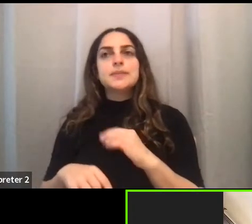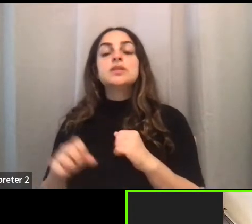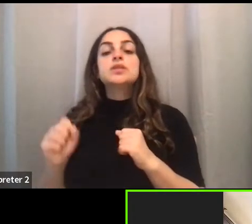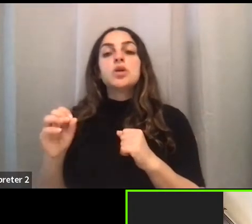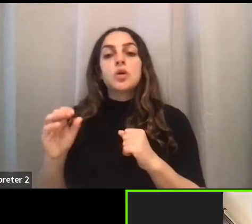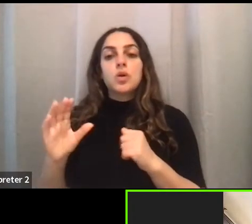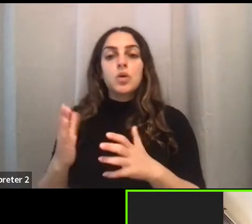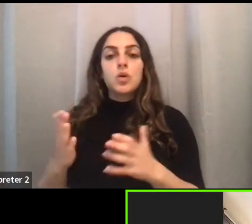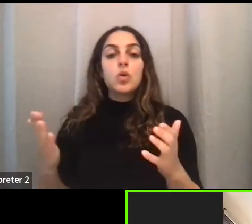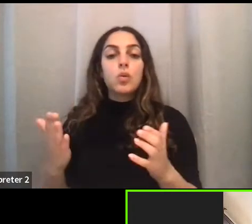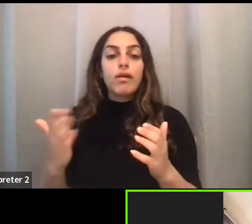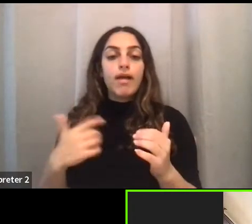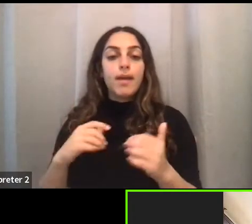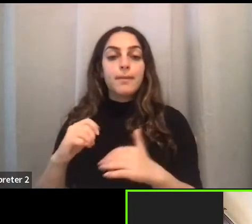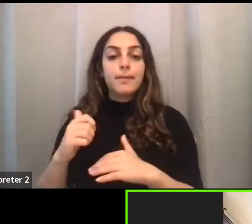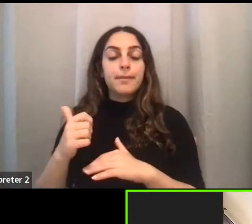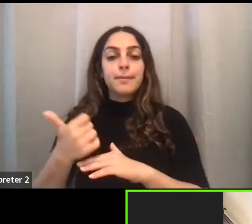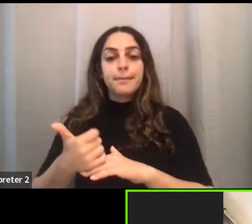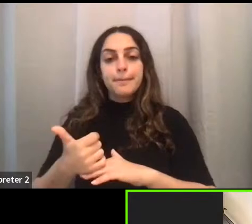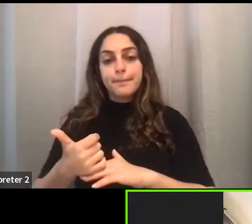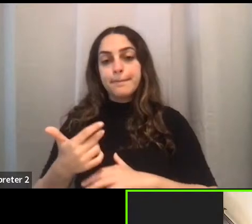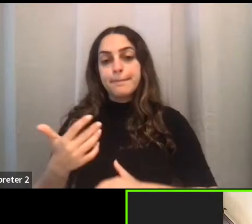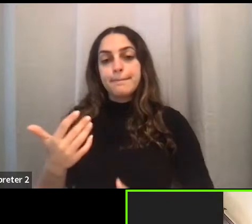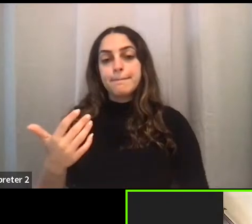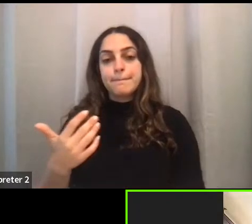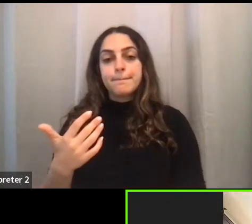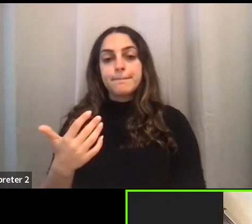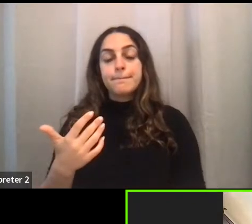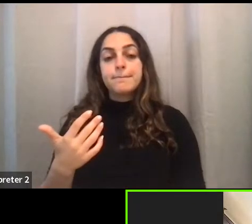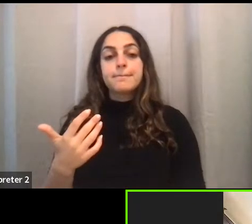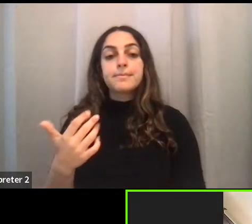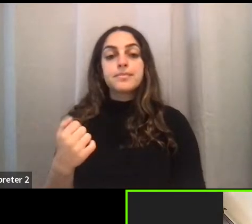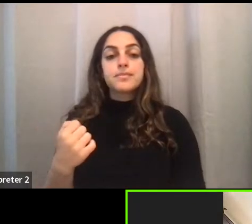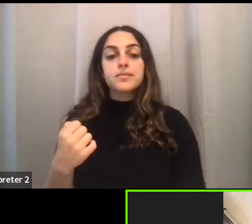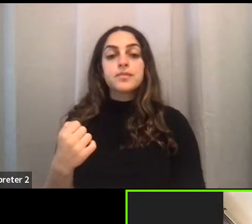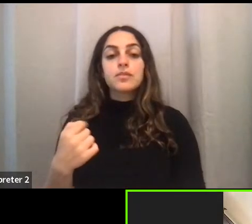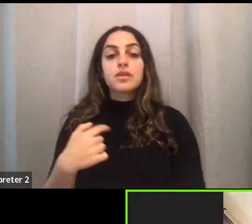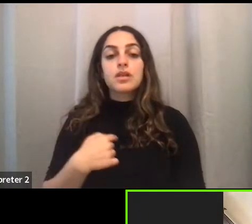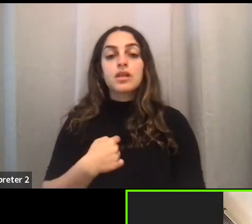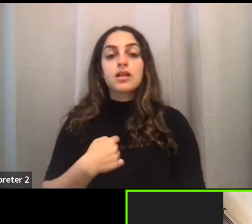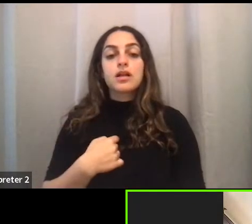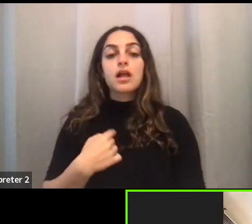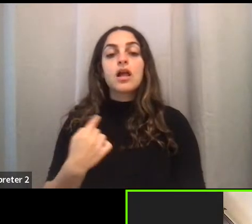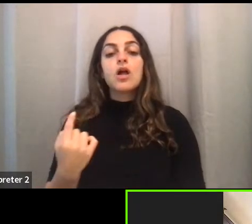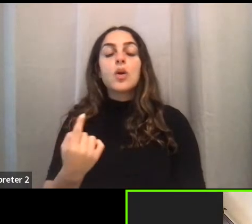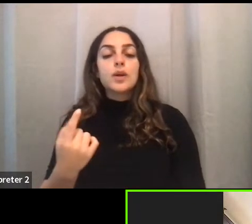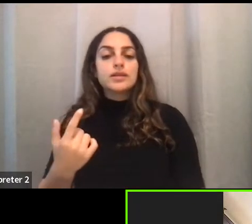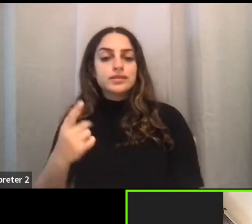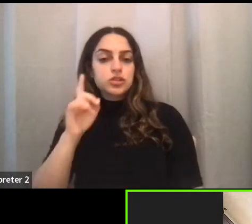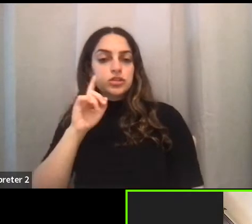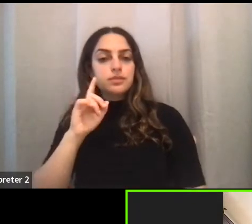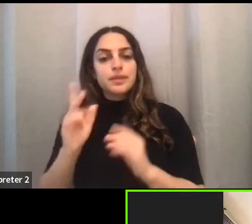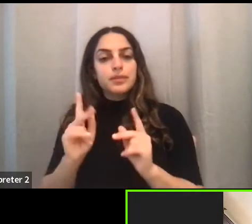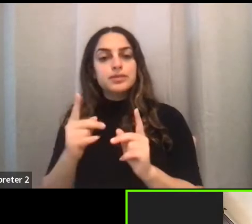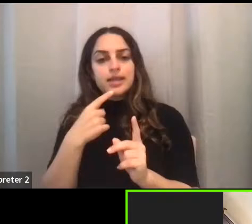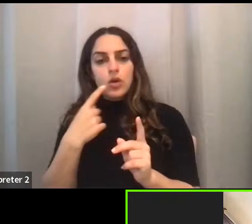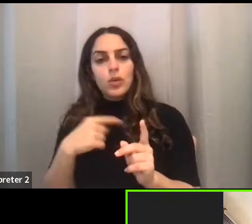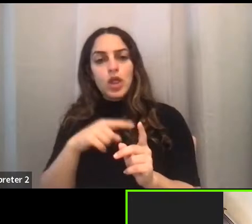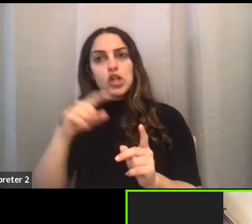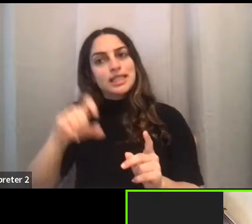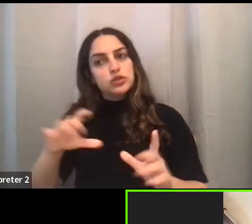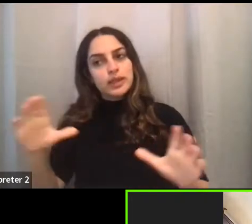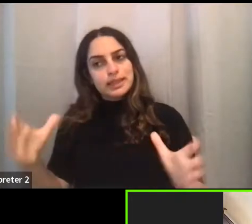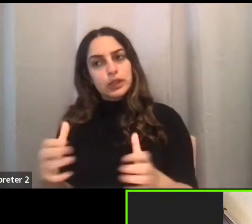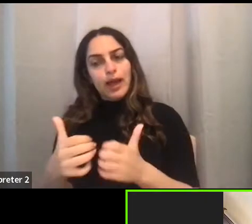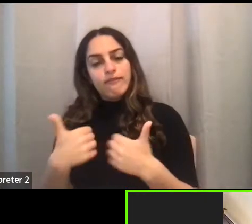implementing is you know what that being said is i always hear people say we all need to get together and have a conversation